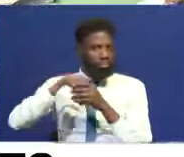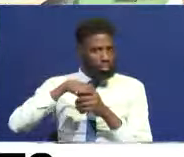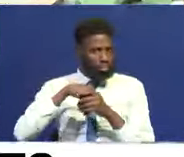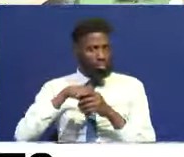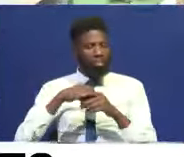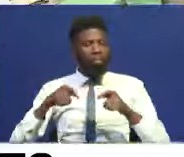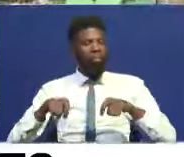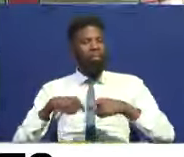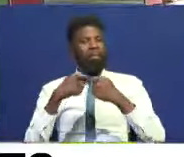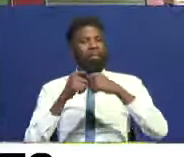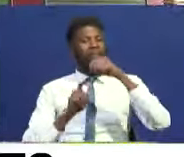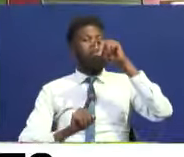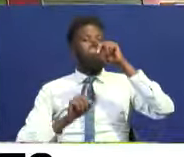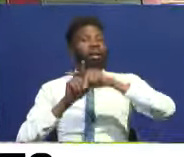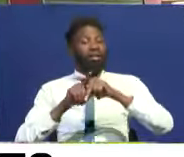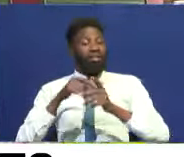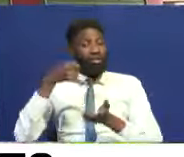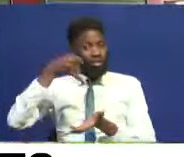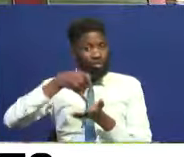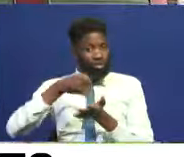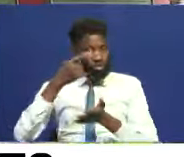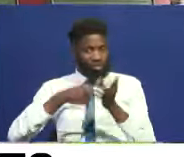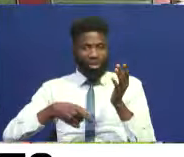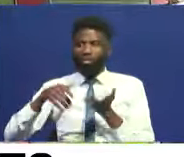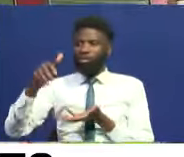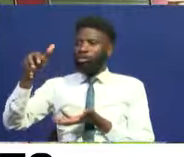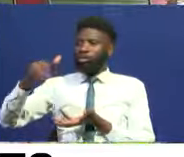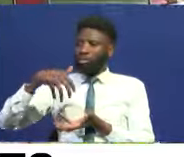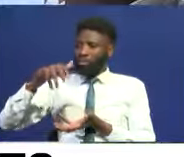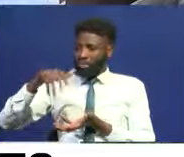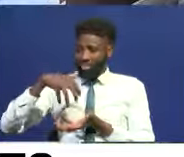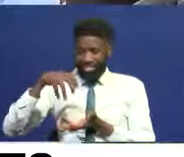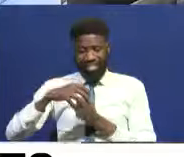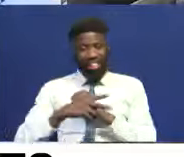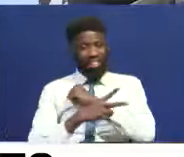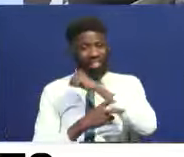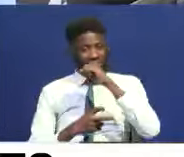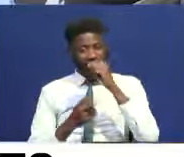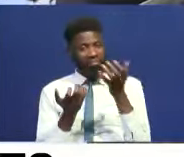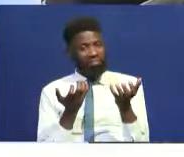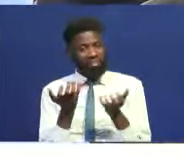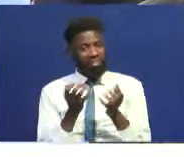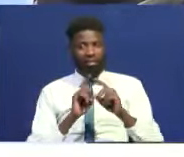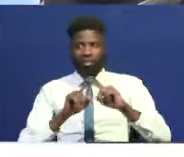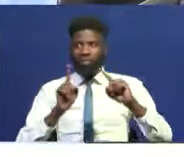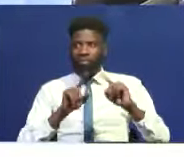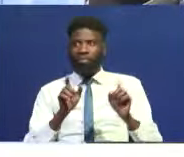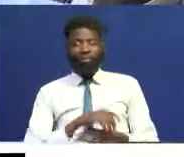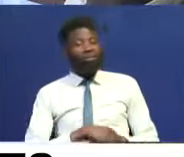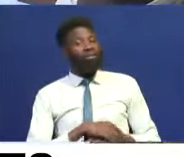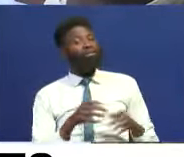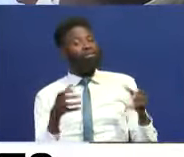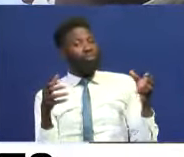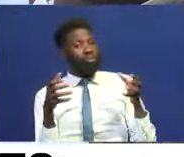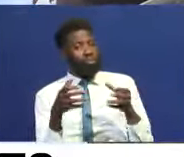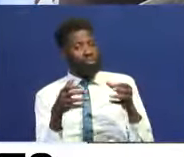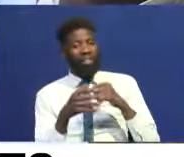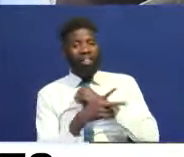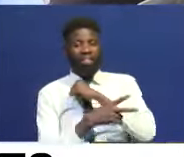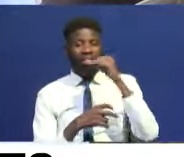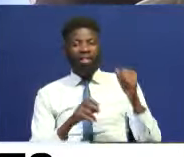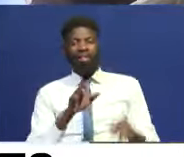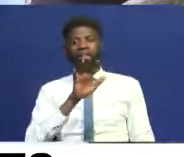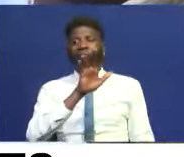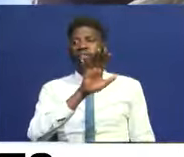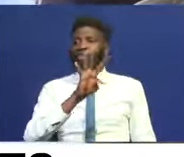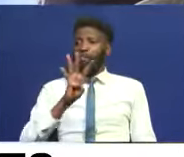in the town, including looting a supermarket and other businesses. Ndio walitusaidia kushika wale waizi 54, tunataka kwenda